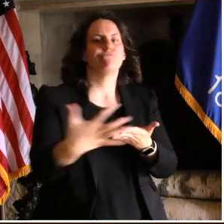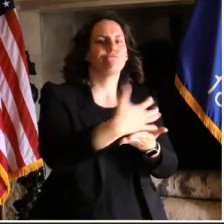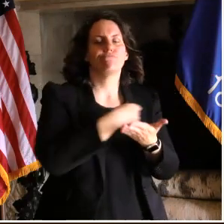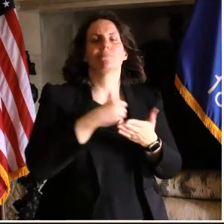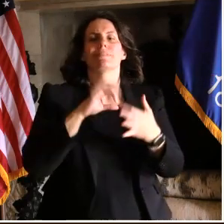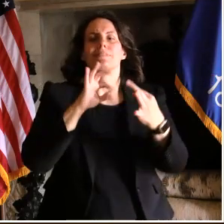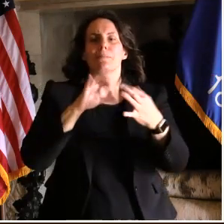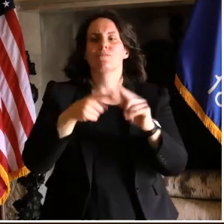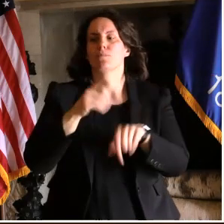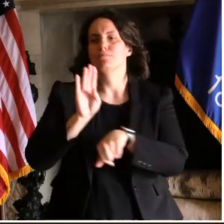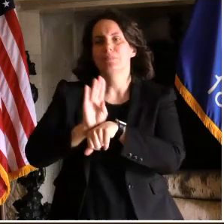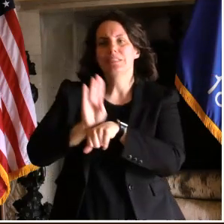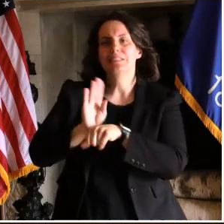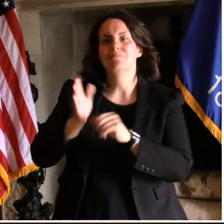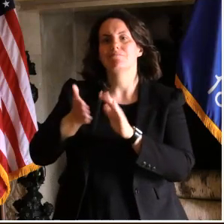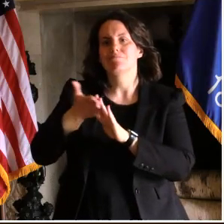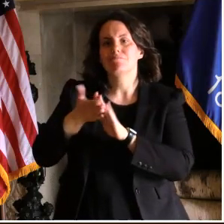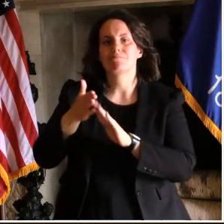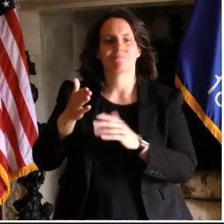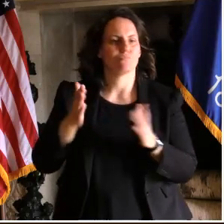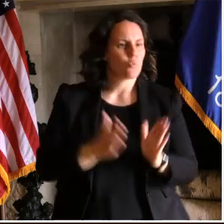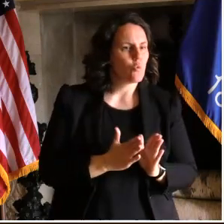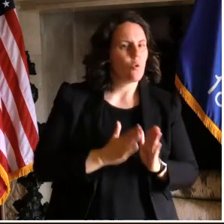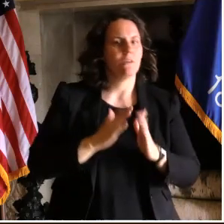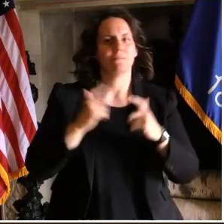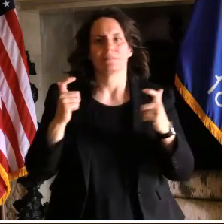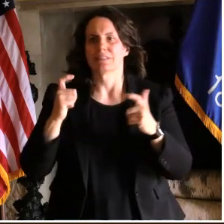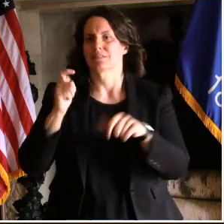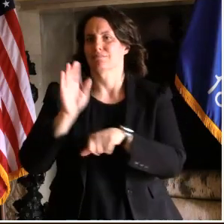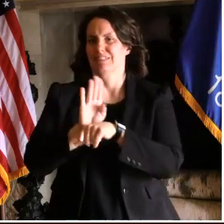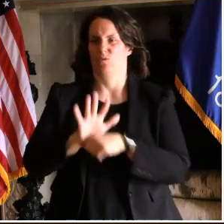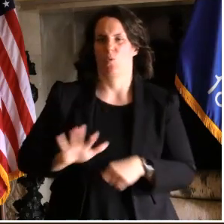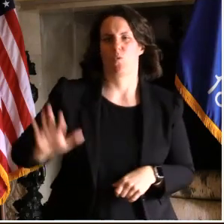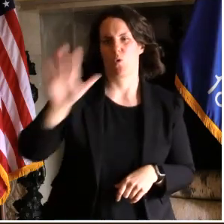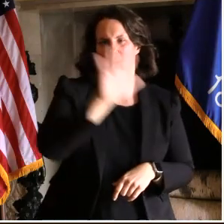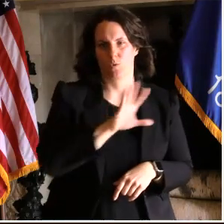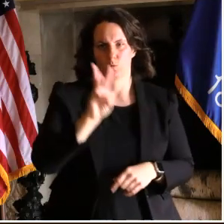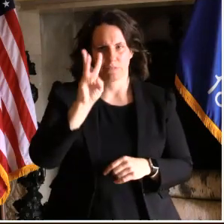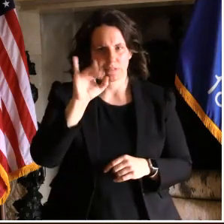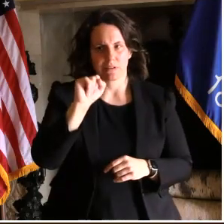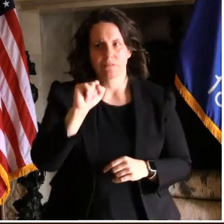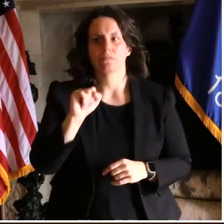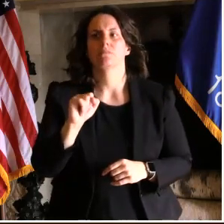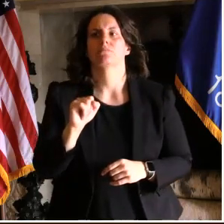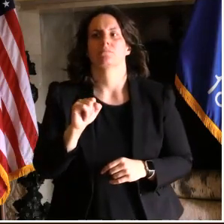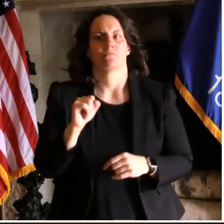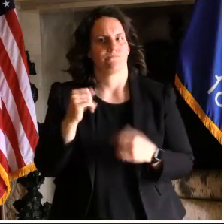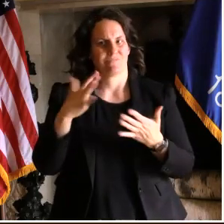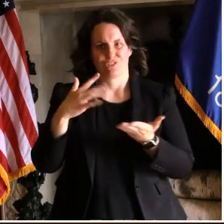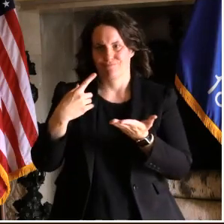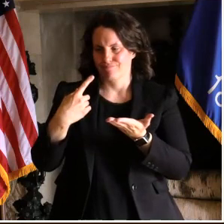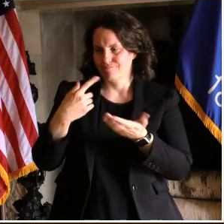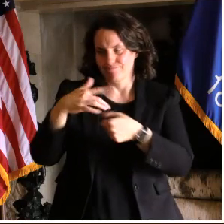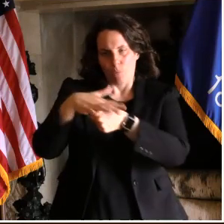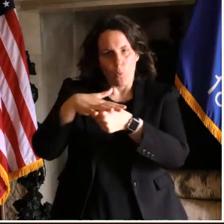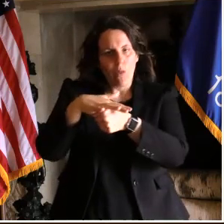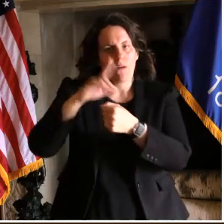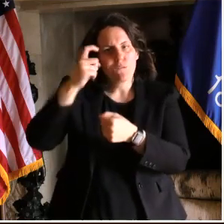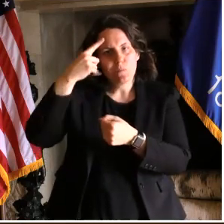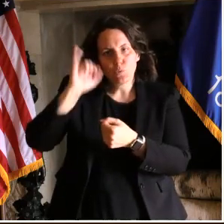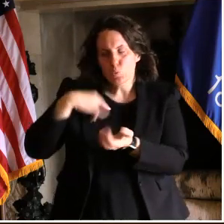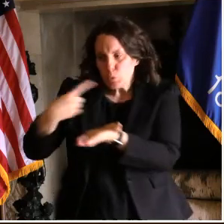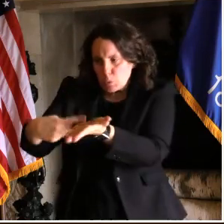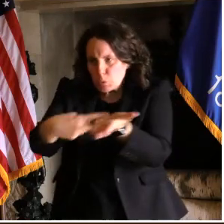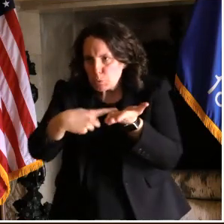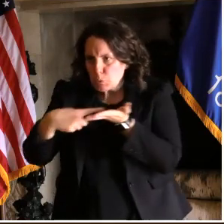leaders, small and large across the state, and local officials. And so in terms of your question about whether everybody will have to work